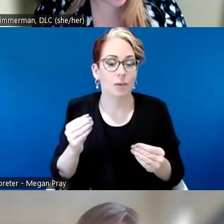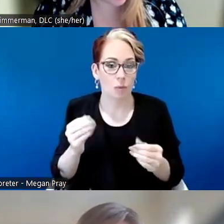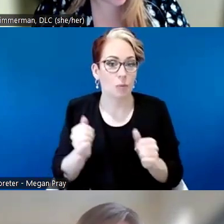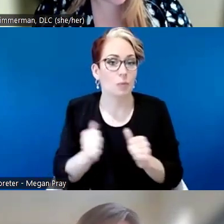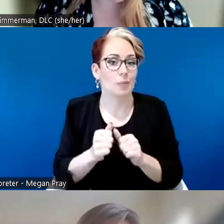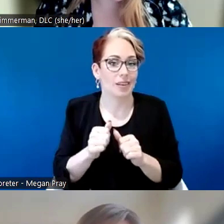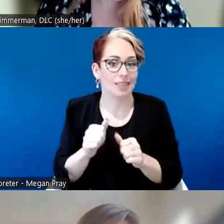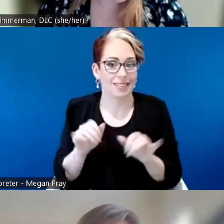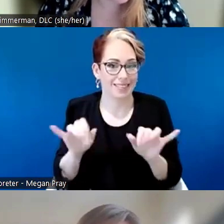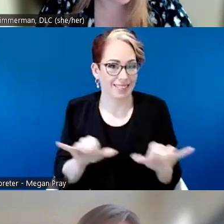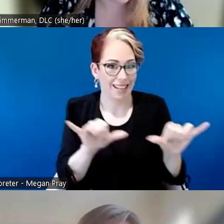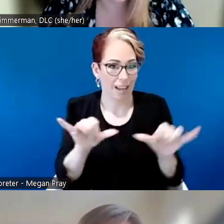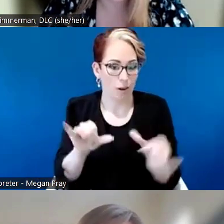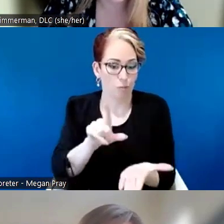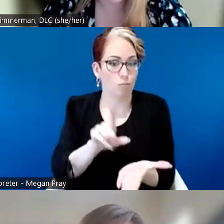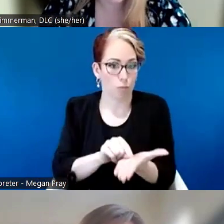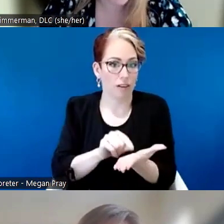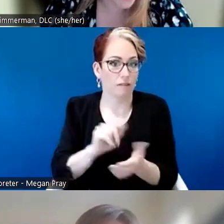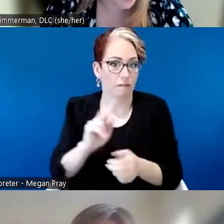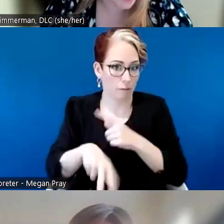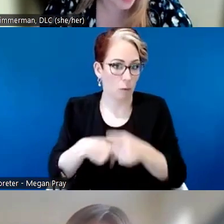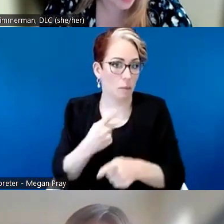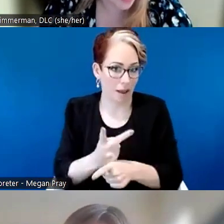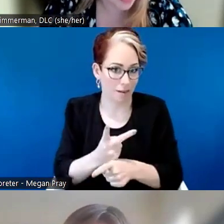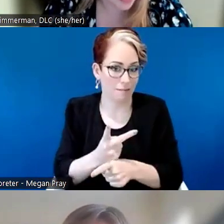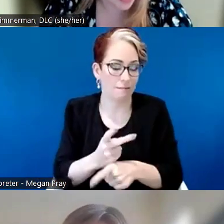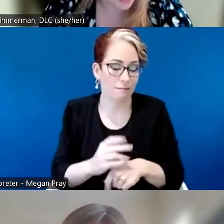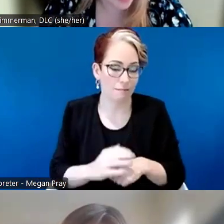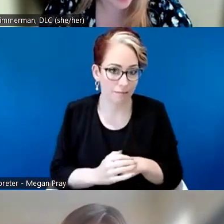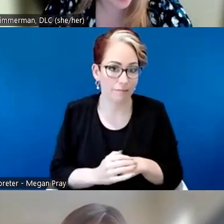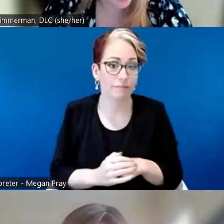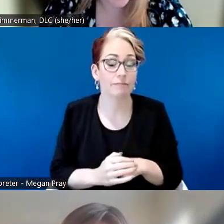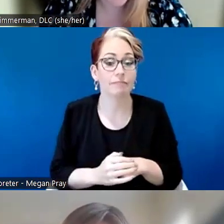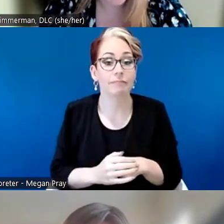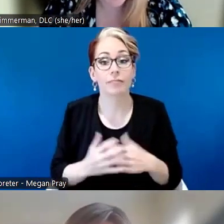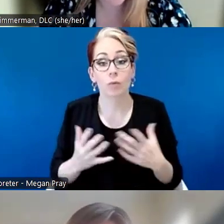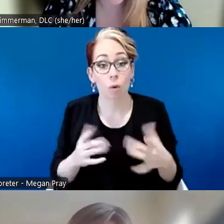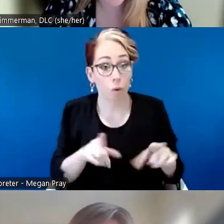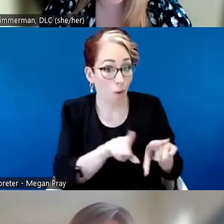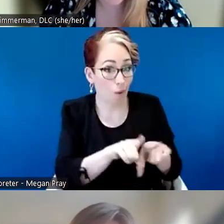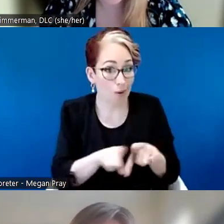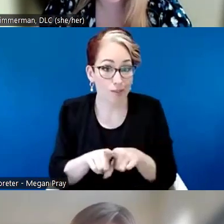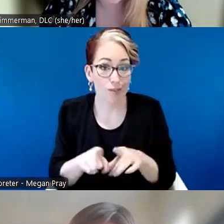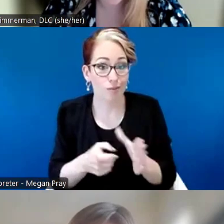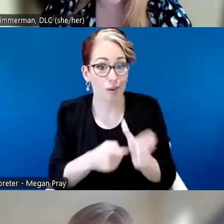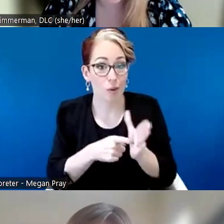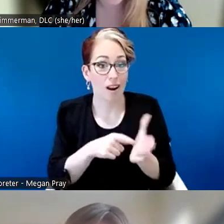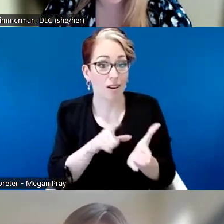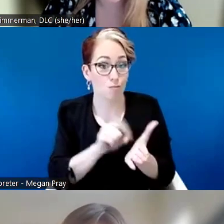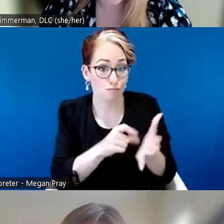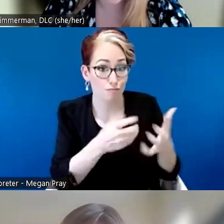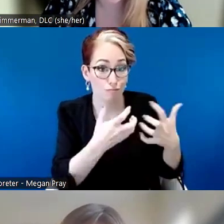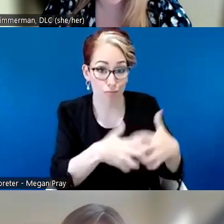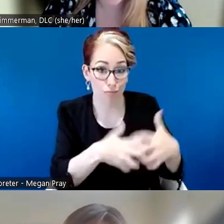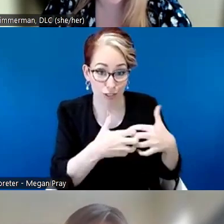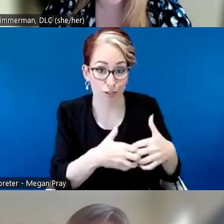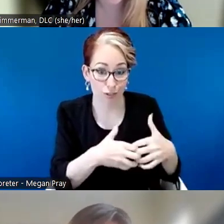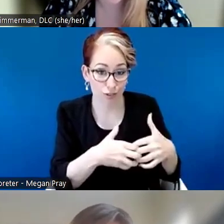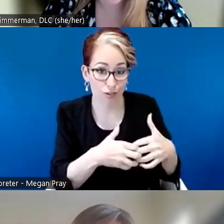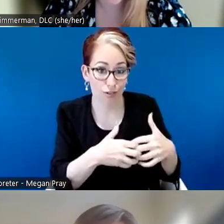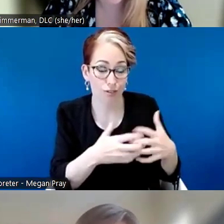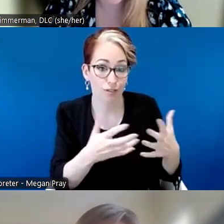format. It made them have a printer, unlike every other voter who could vote from